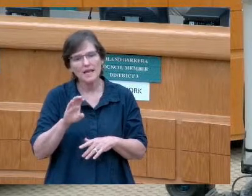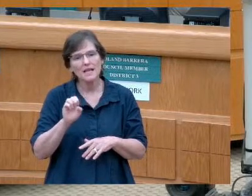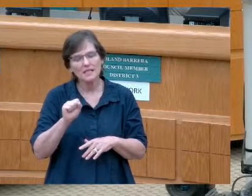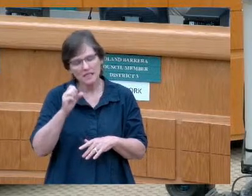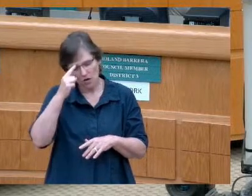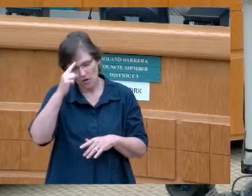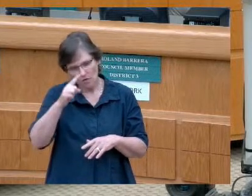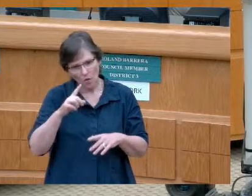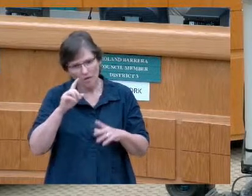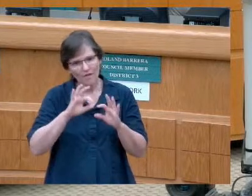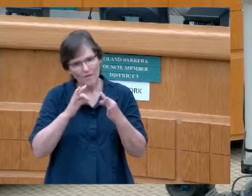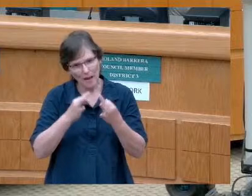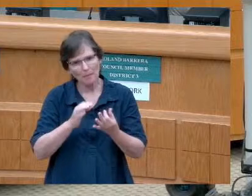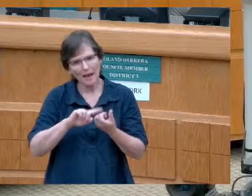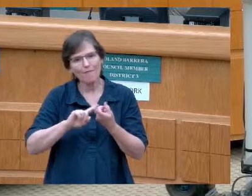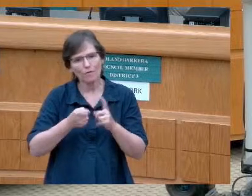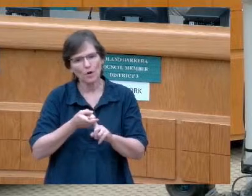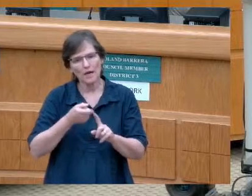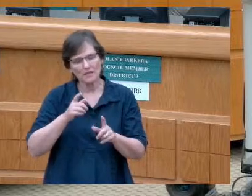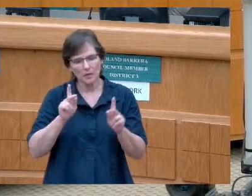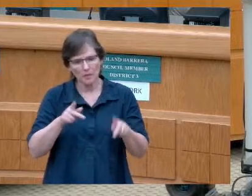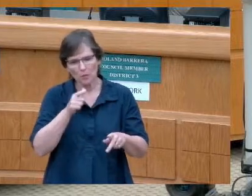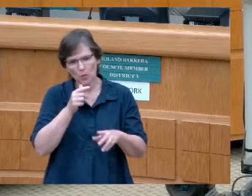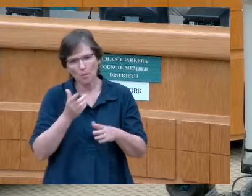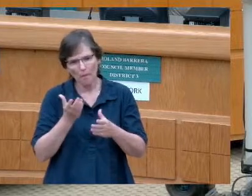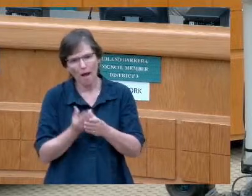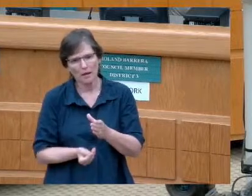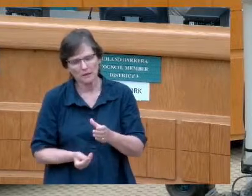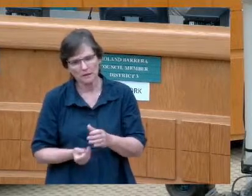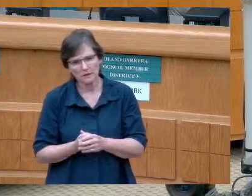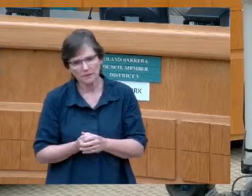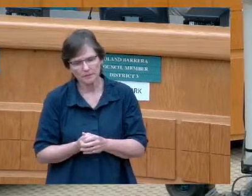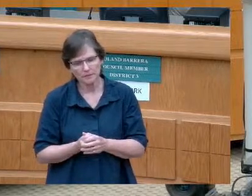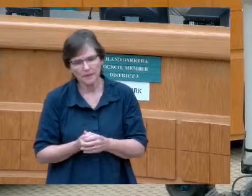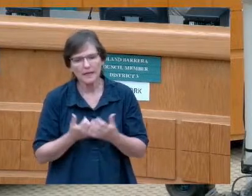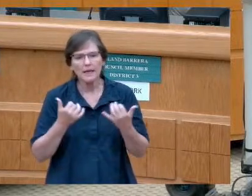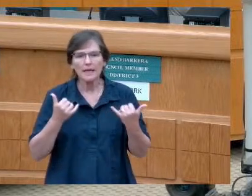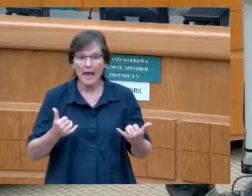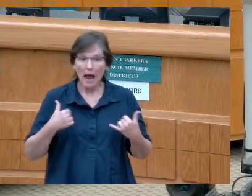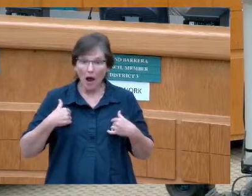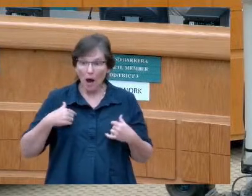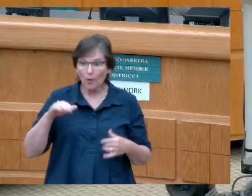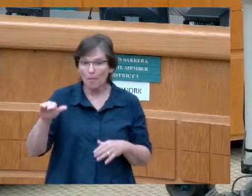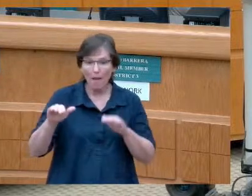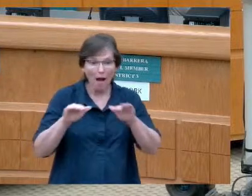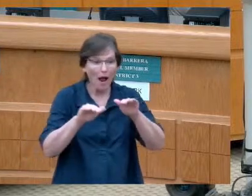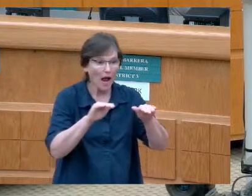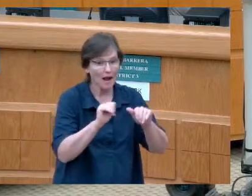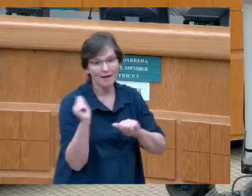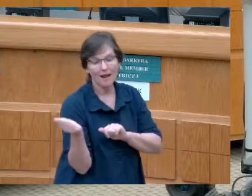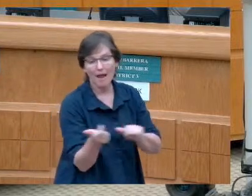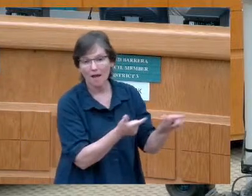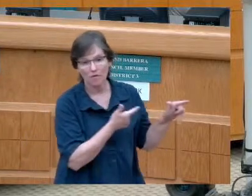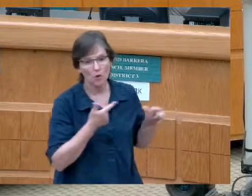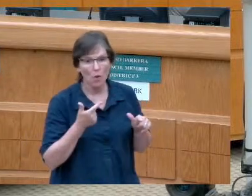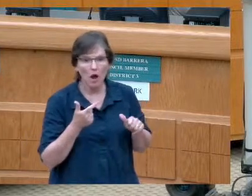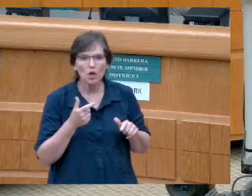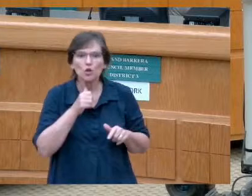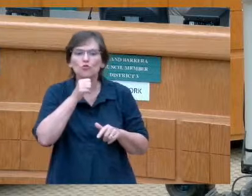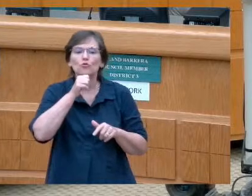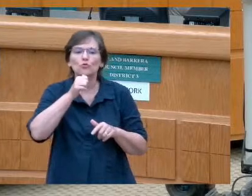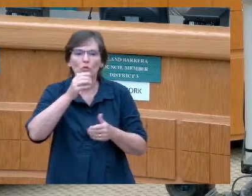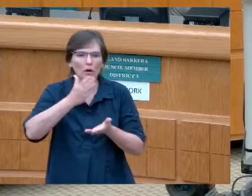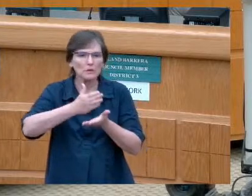declined compared to previous weeks, I must remind everybody, do not let your guard down. Do not take a break from